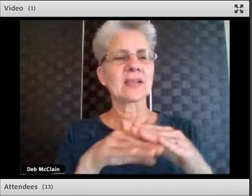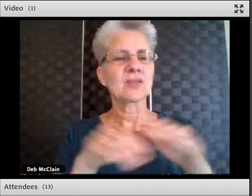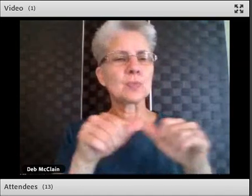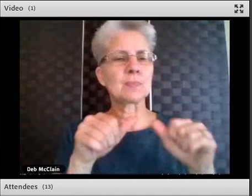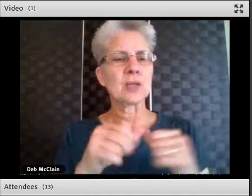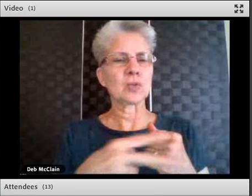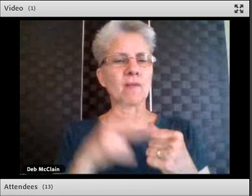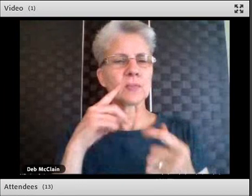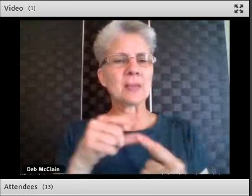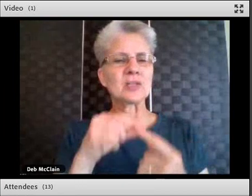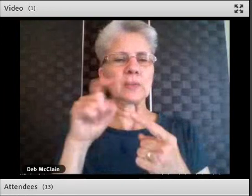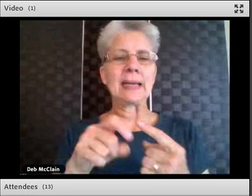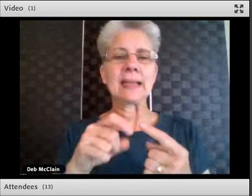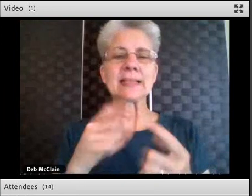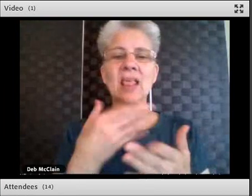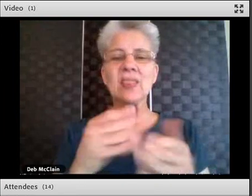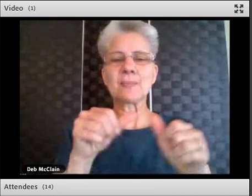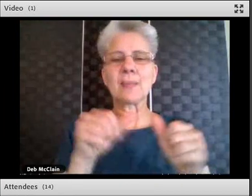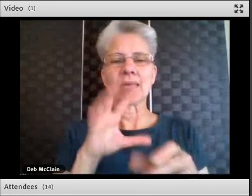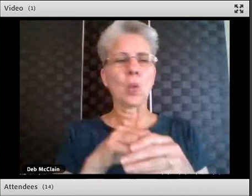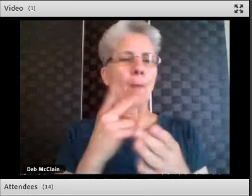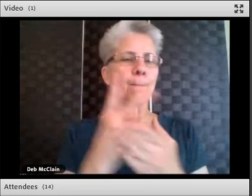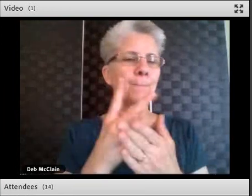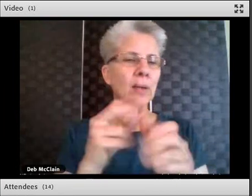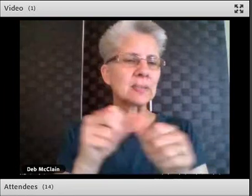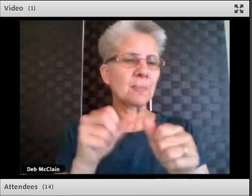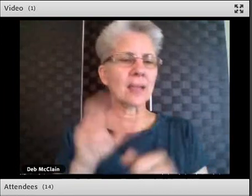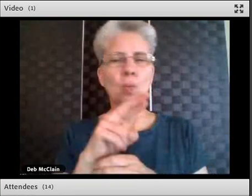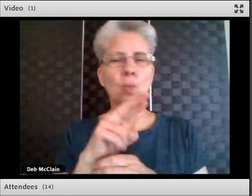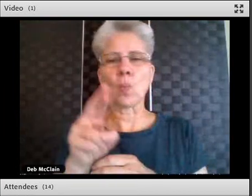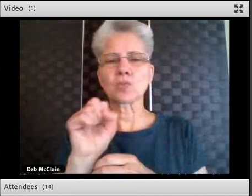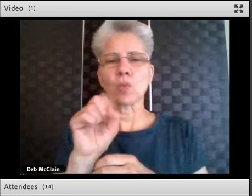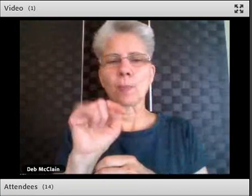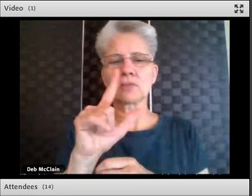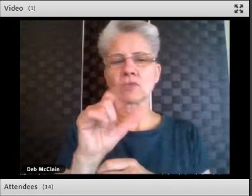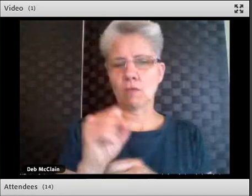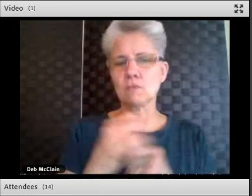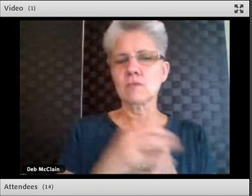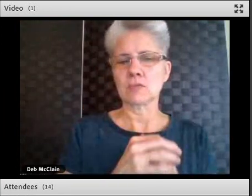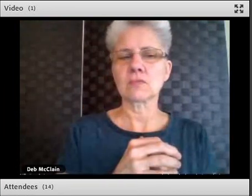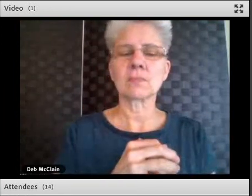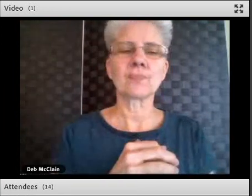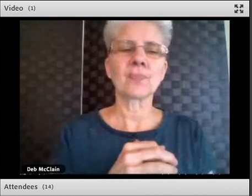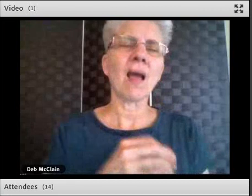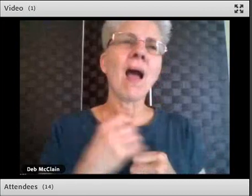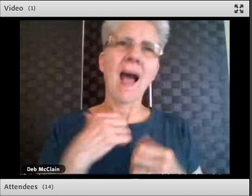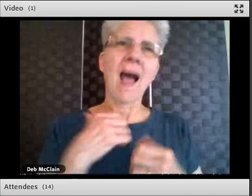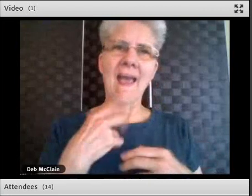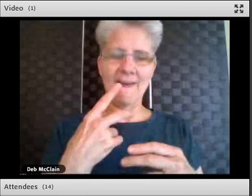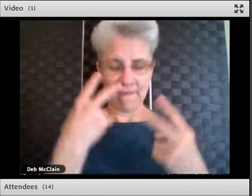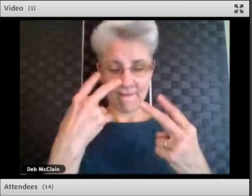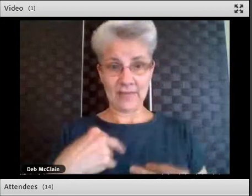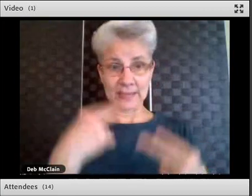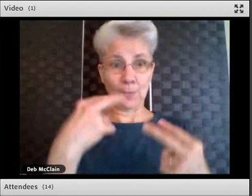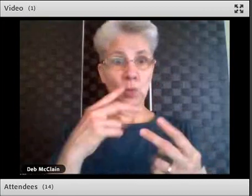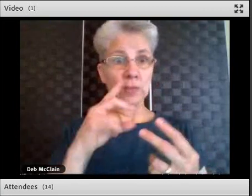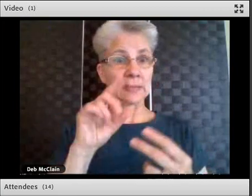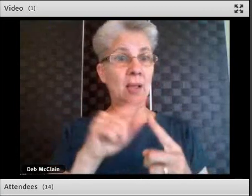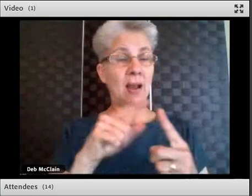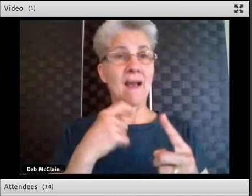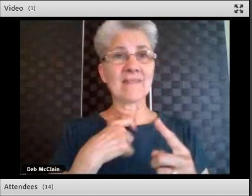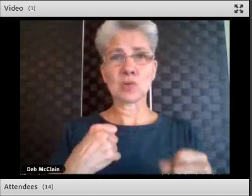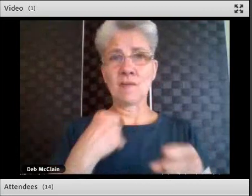with special needs. These spaces include parking spots and restroom stalls. And I have a visible disability, and I've had